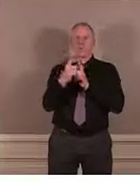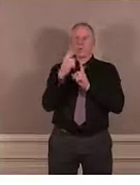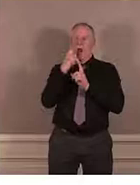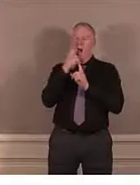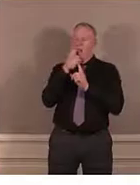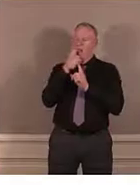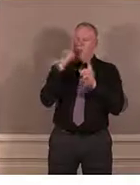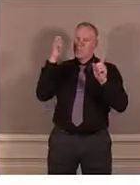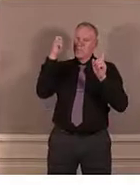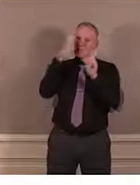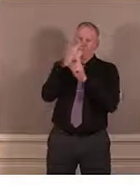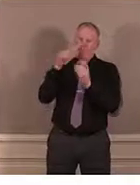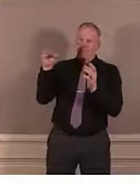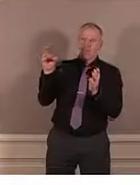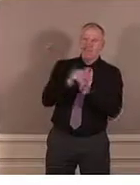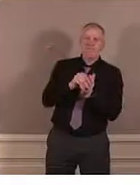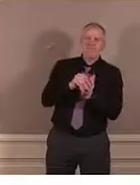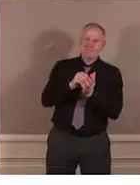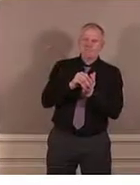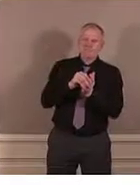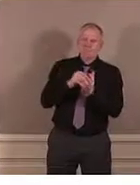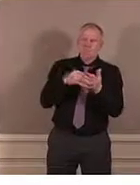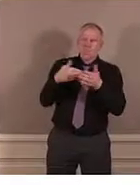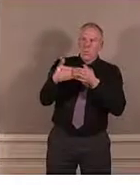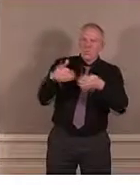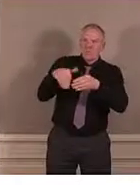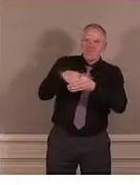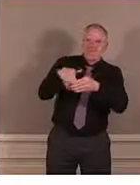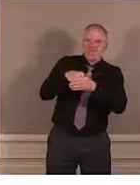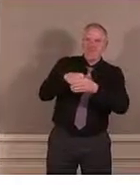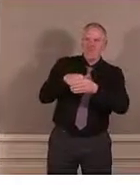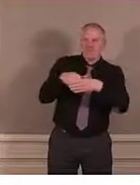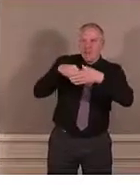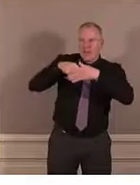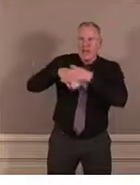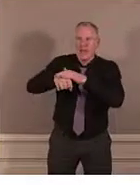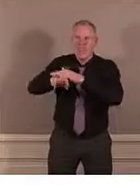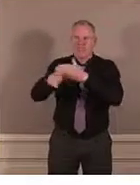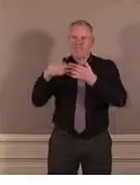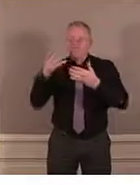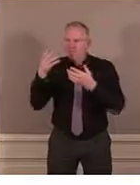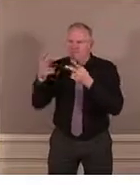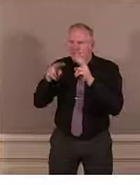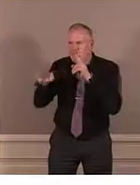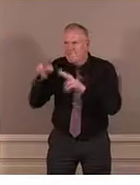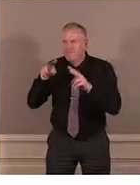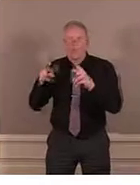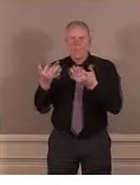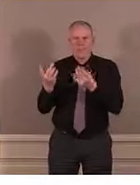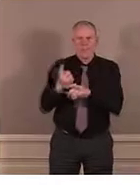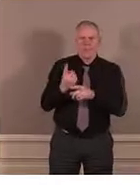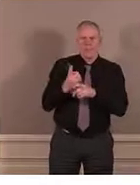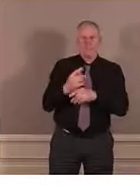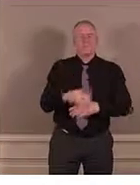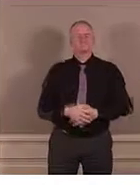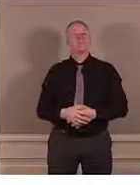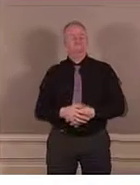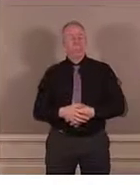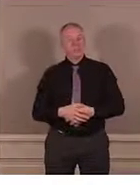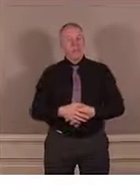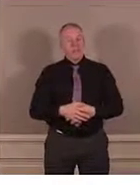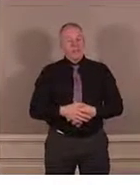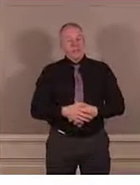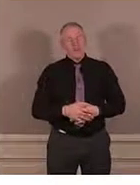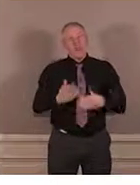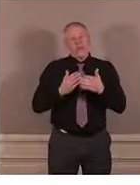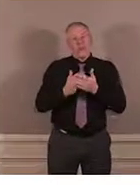thing to try and really get to the underneath the skin of when you go into an organisation. We did find that there,